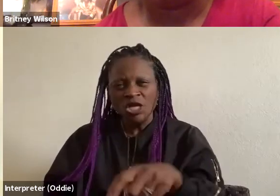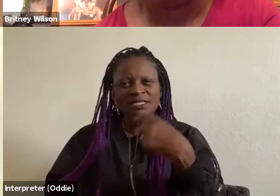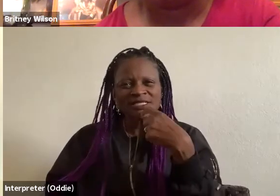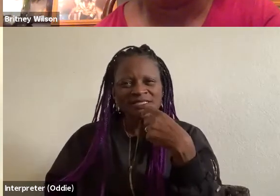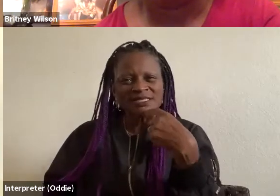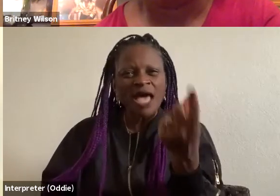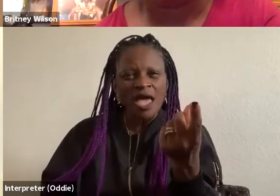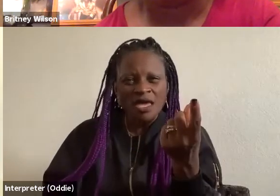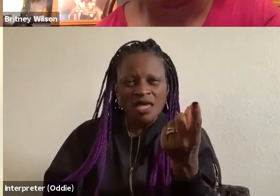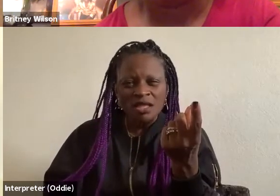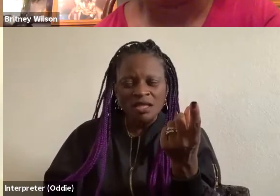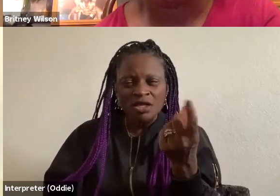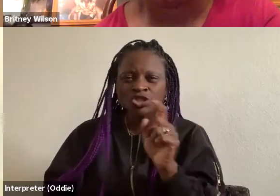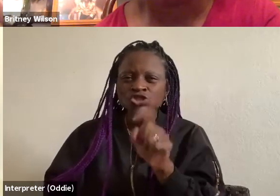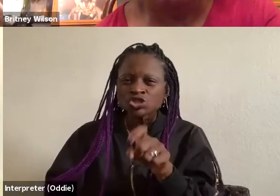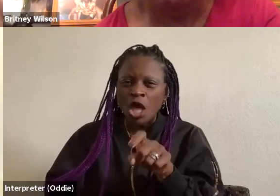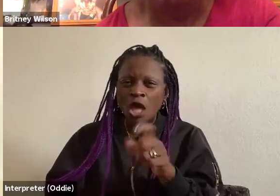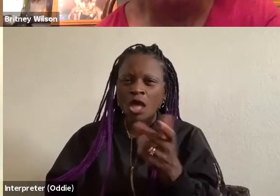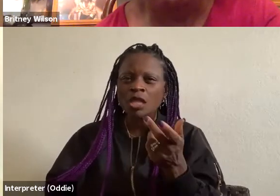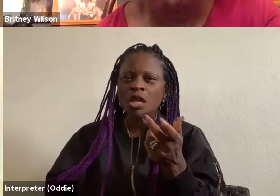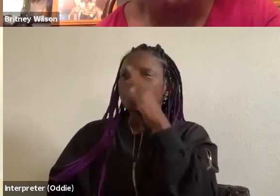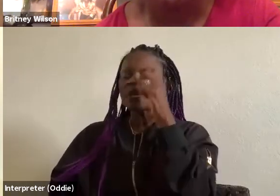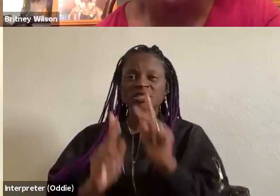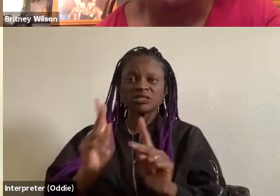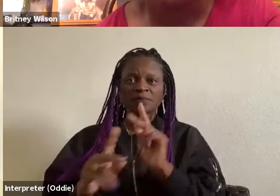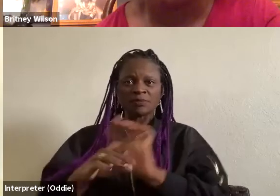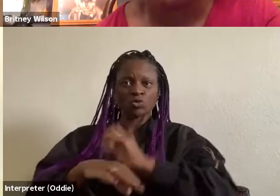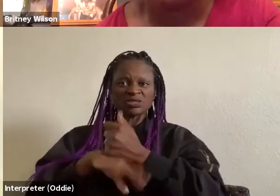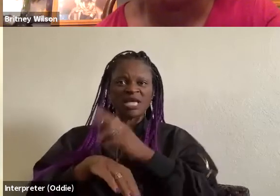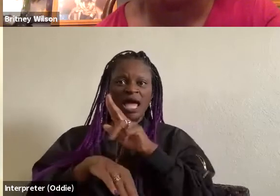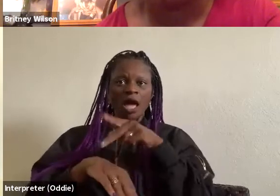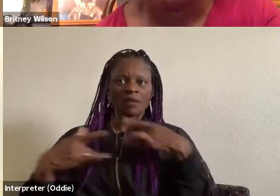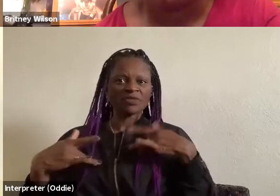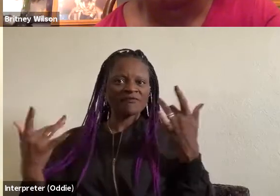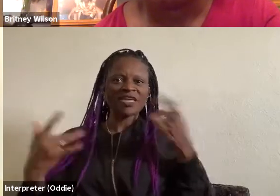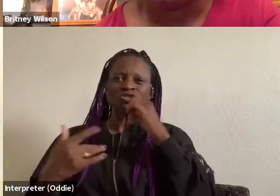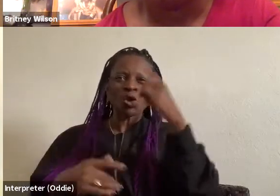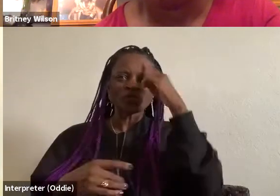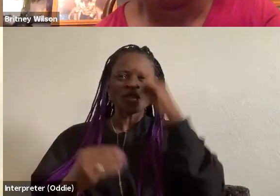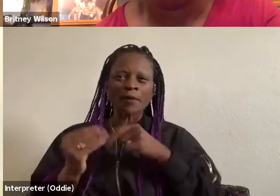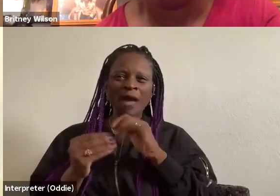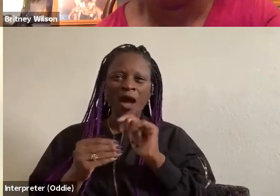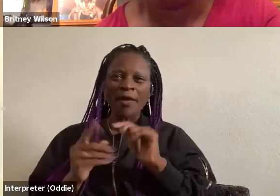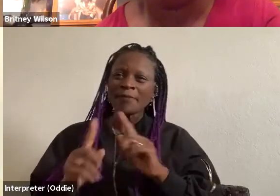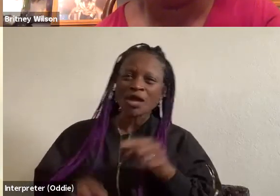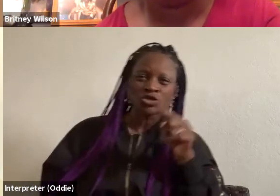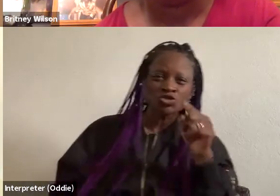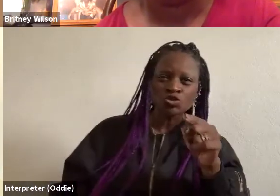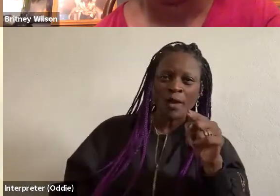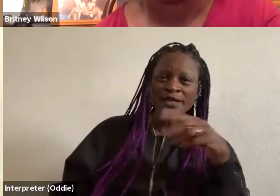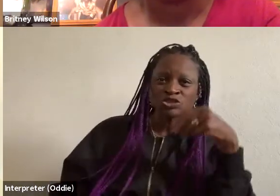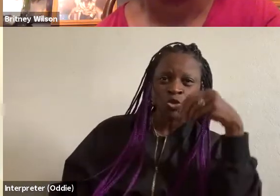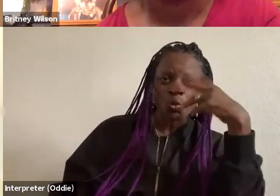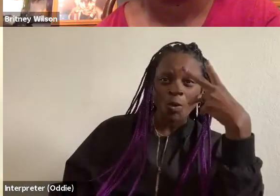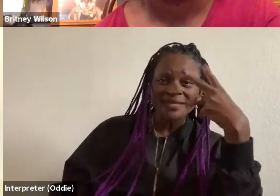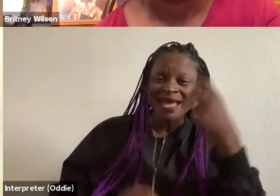events, they're not thinking about that. They're just trying to pick names for whatever event that they're hosting. But you, as the white activist, especially if you've